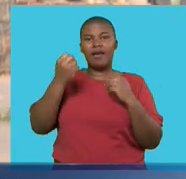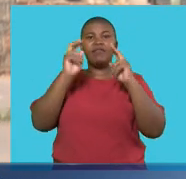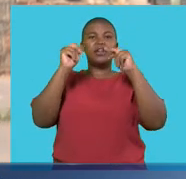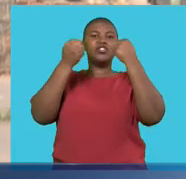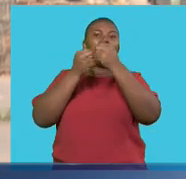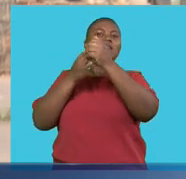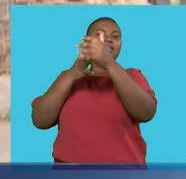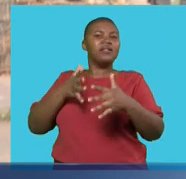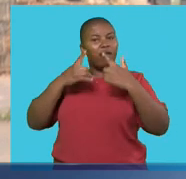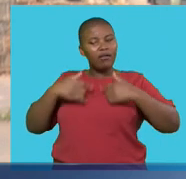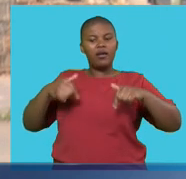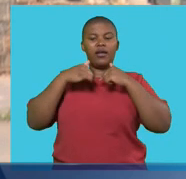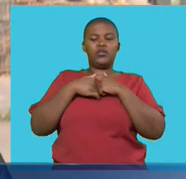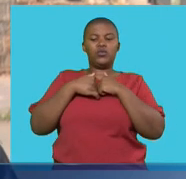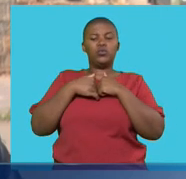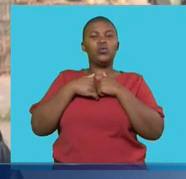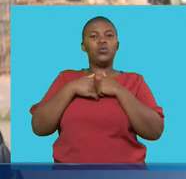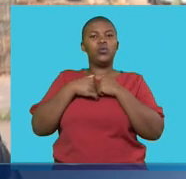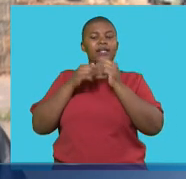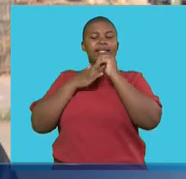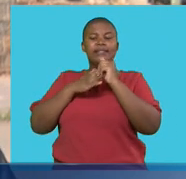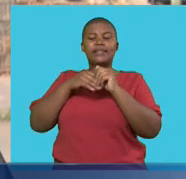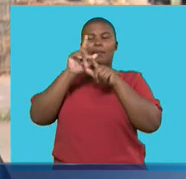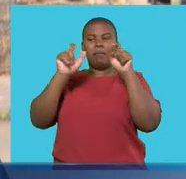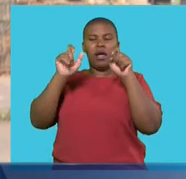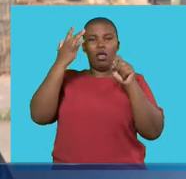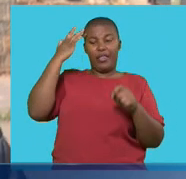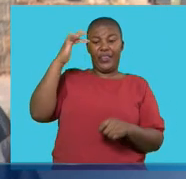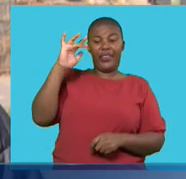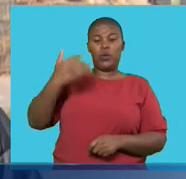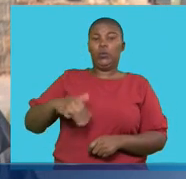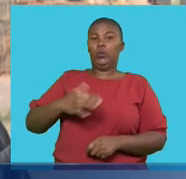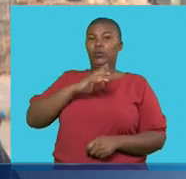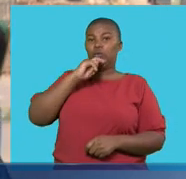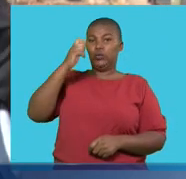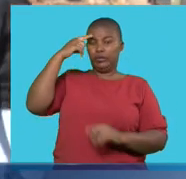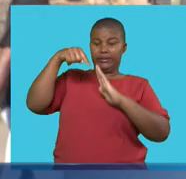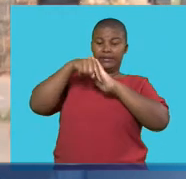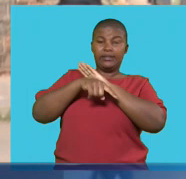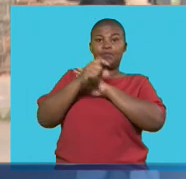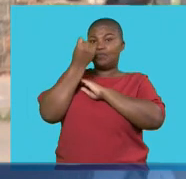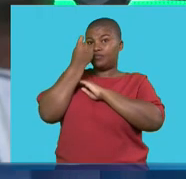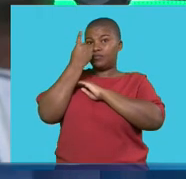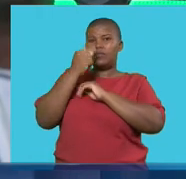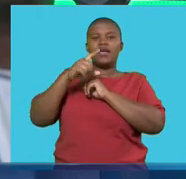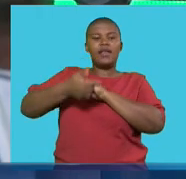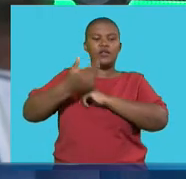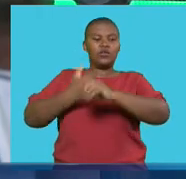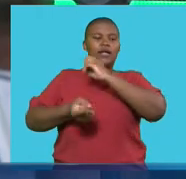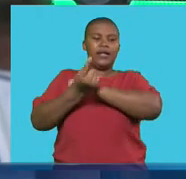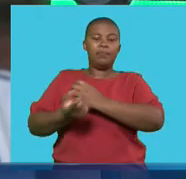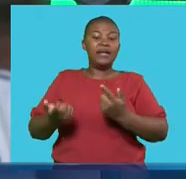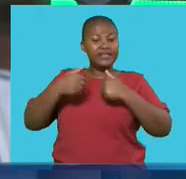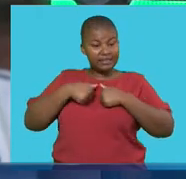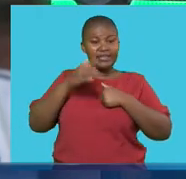yethu silidwa abantu abanobuchule nobuchopho bunzulu abazi kahle ukuthi what will be the next move. Thina